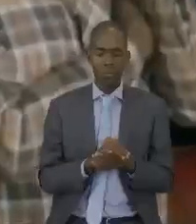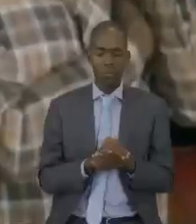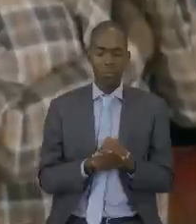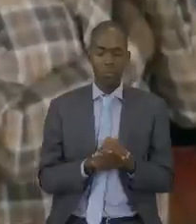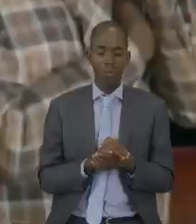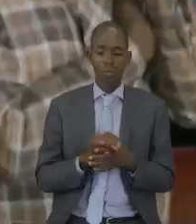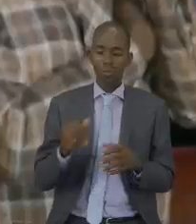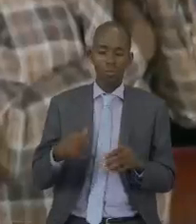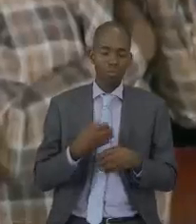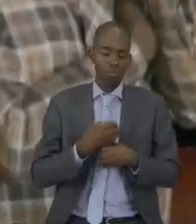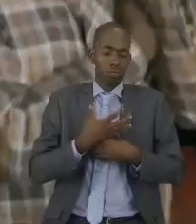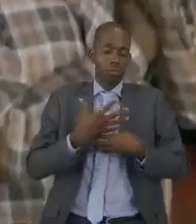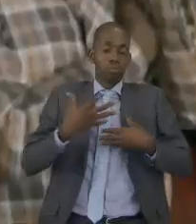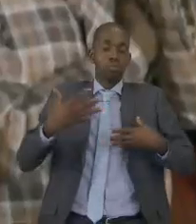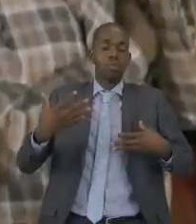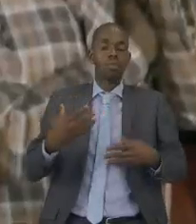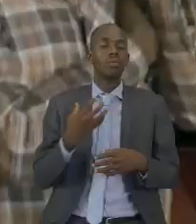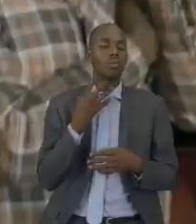Any swelling, goiter,